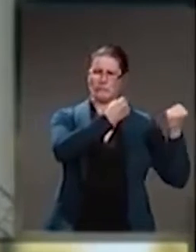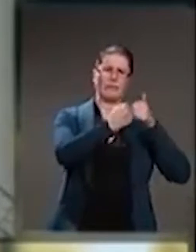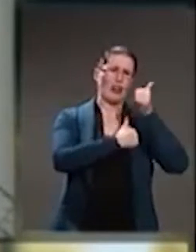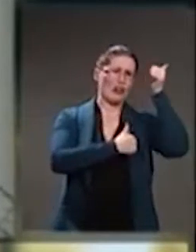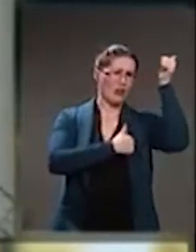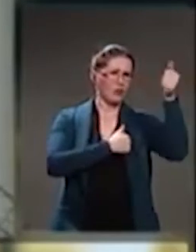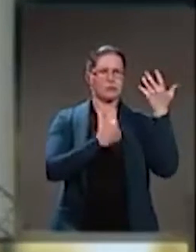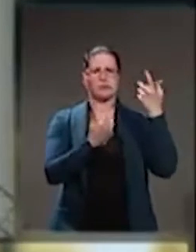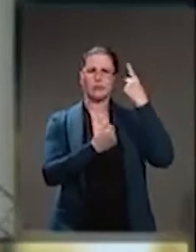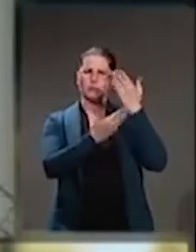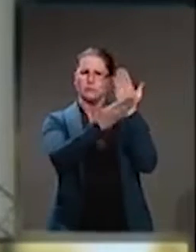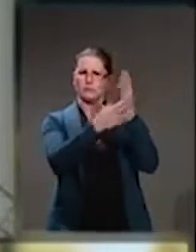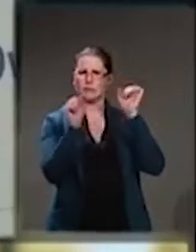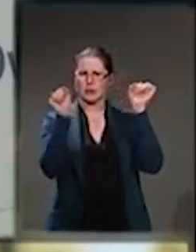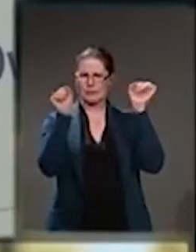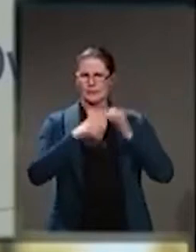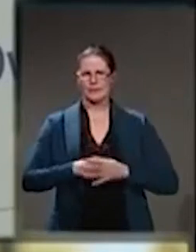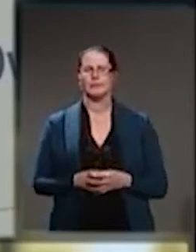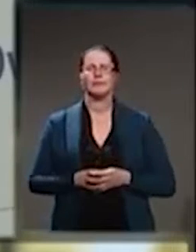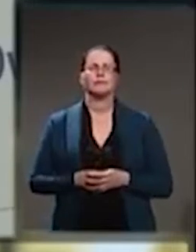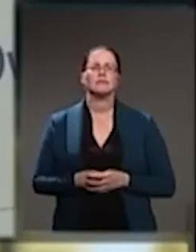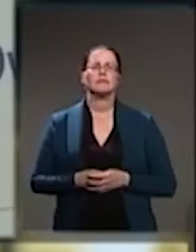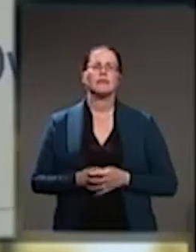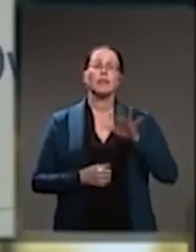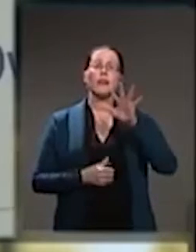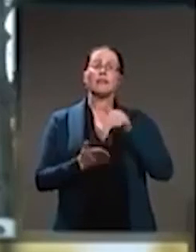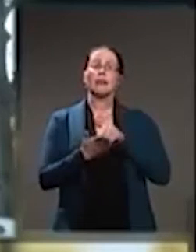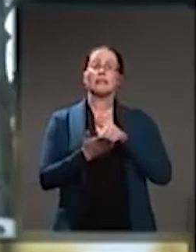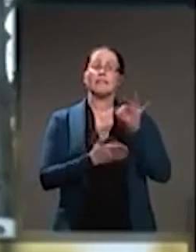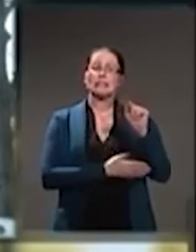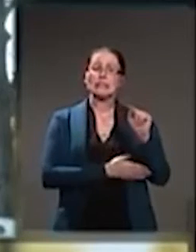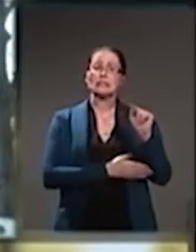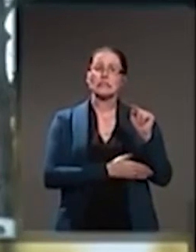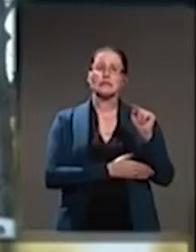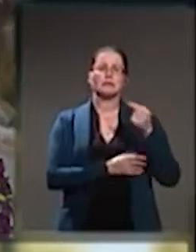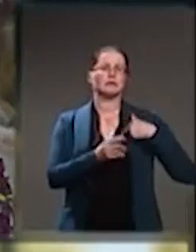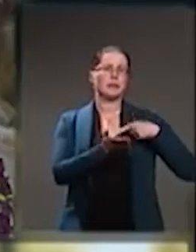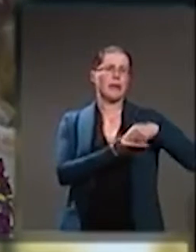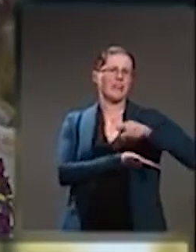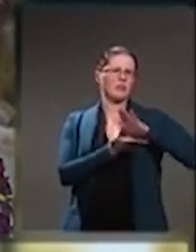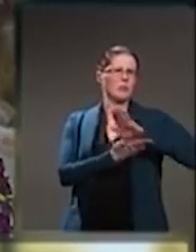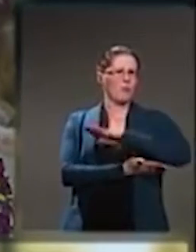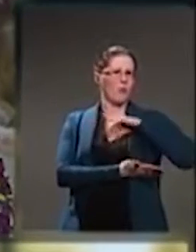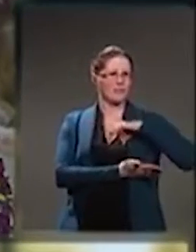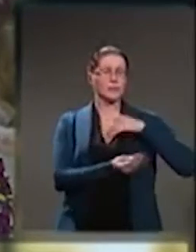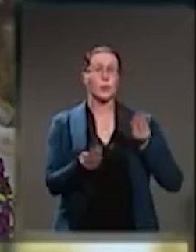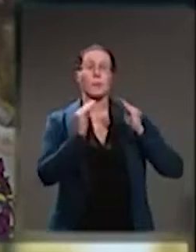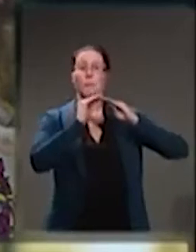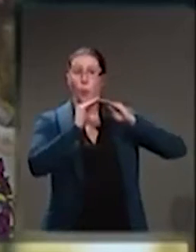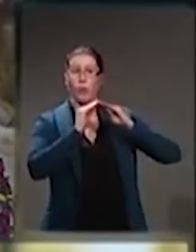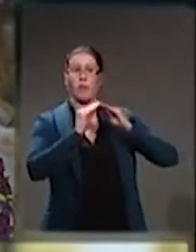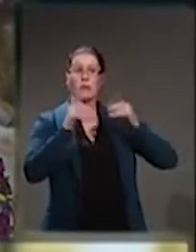standard 5,000 square foot gym. Any additional space would have to be covered by HRM Recreation. If we decide to make that gym at